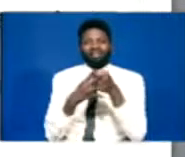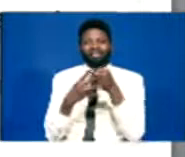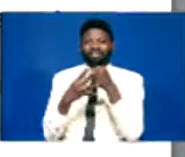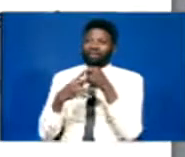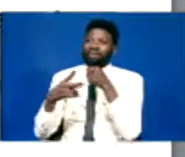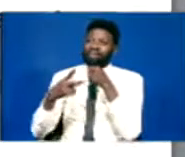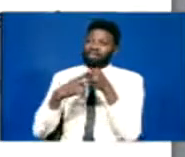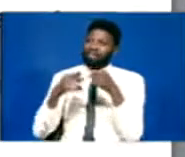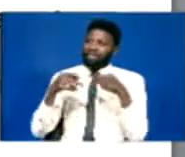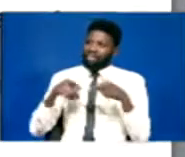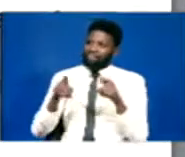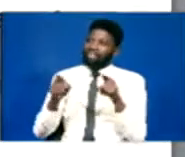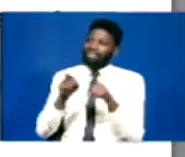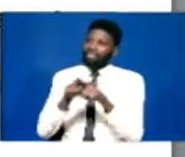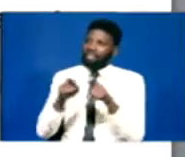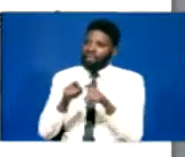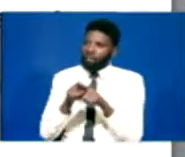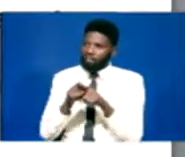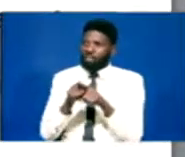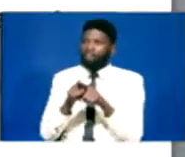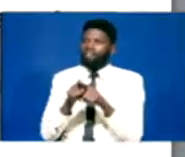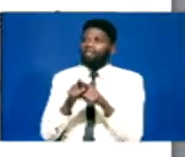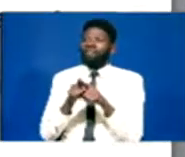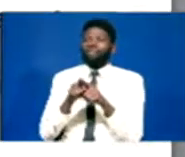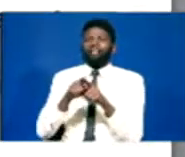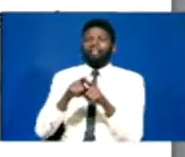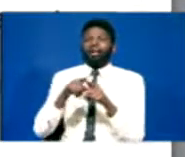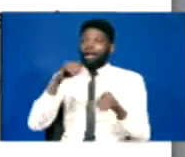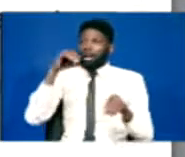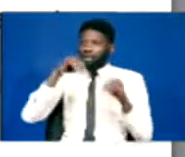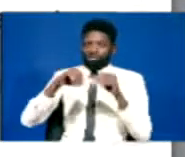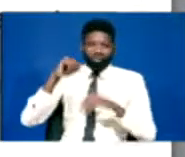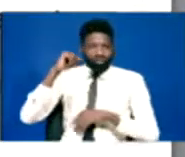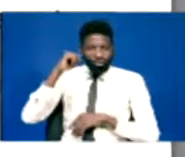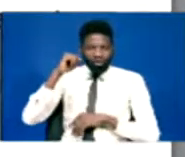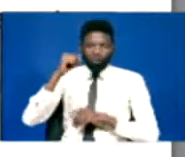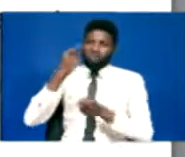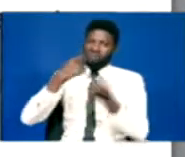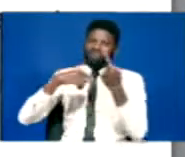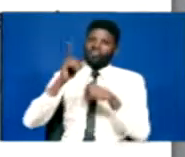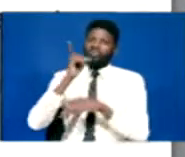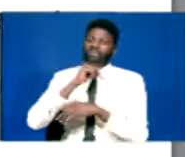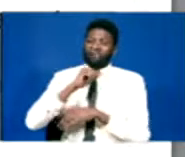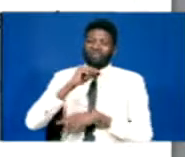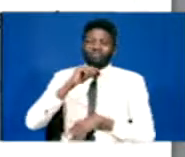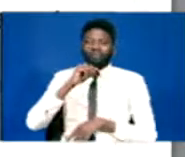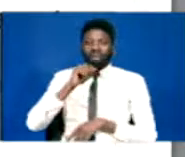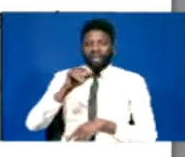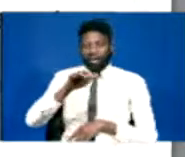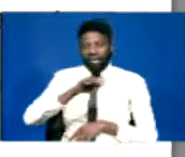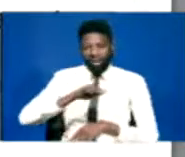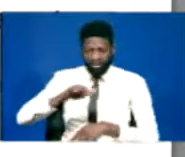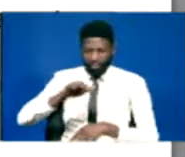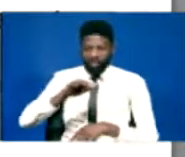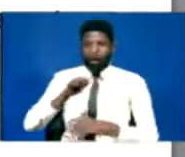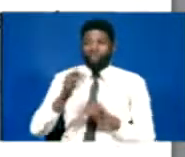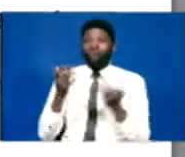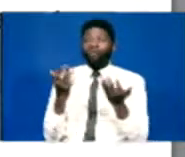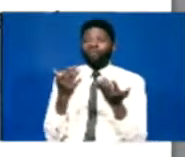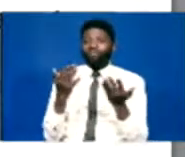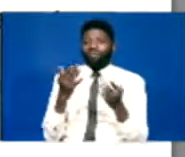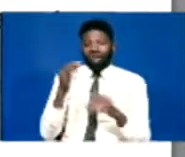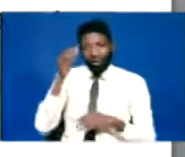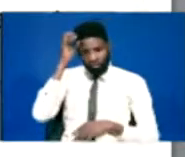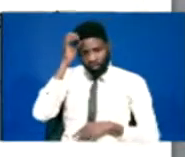he stepped into elective politics, when he won the Eldoret North constituency member of parliament seat